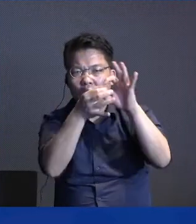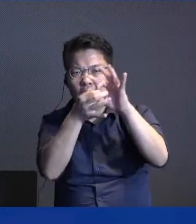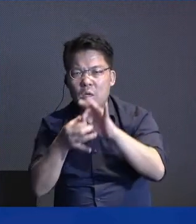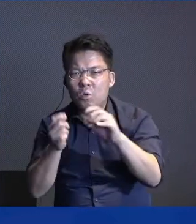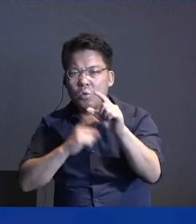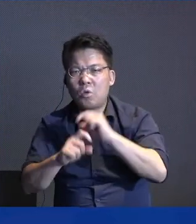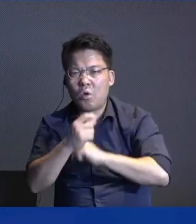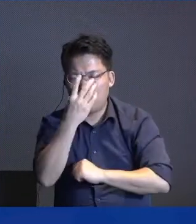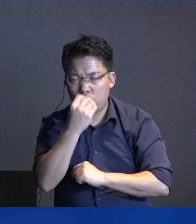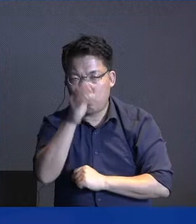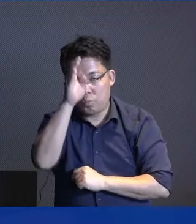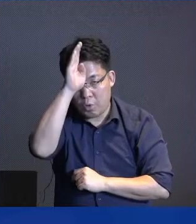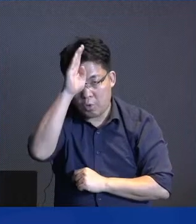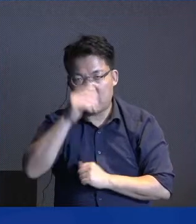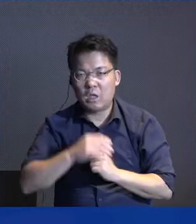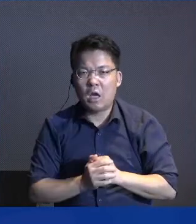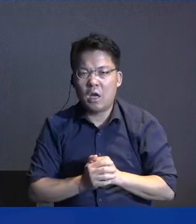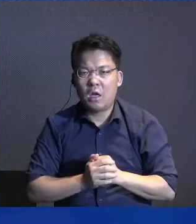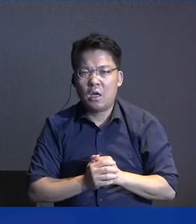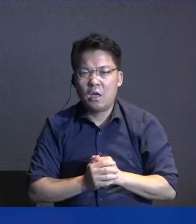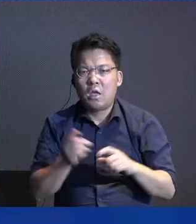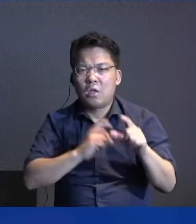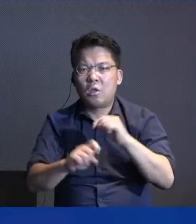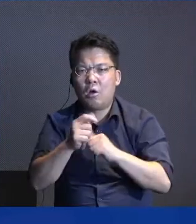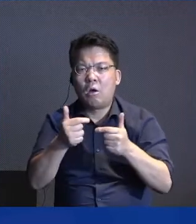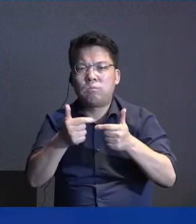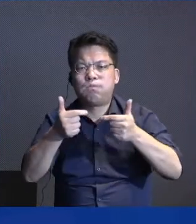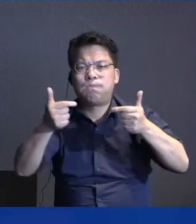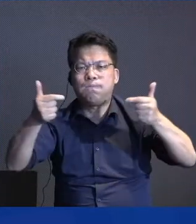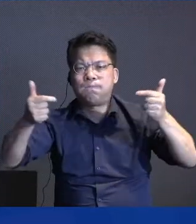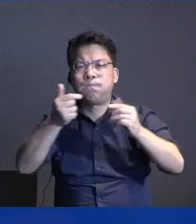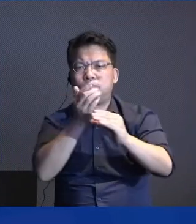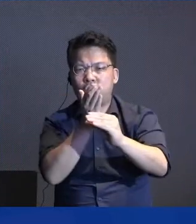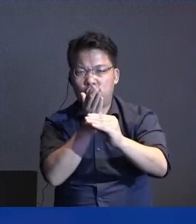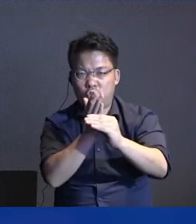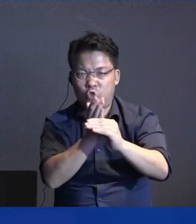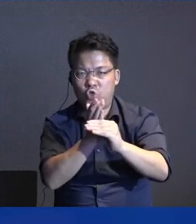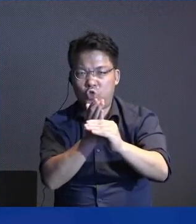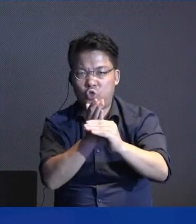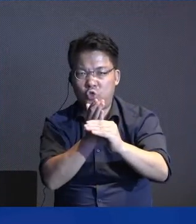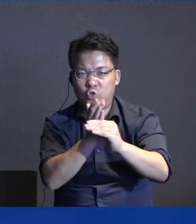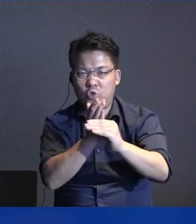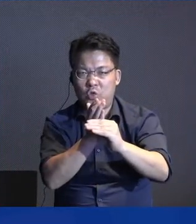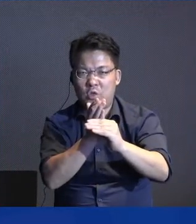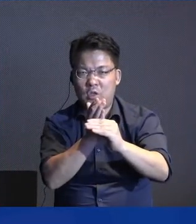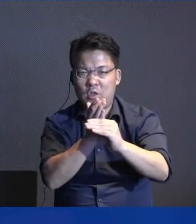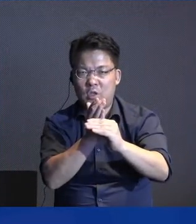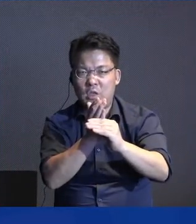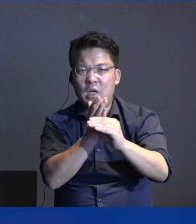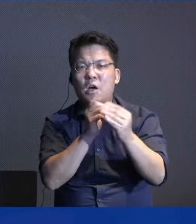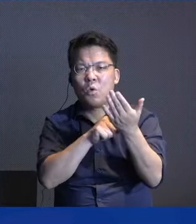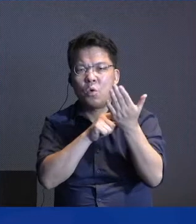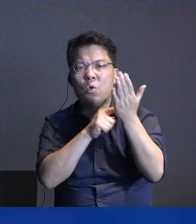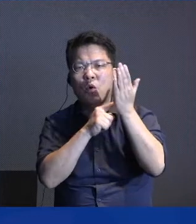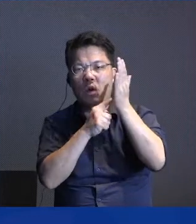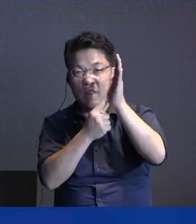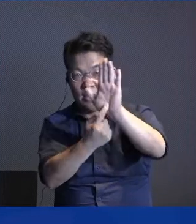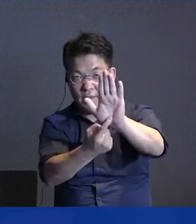mentally ill patients. Of course, these are numbers, not percents. So